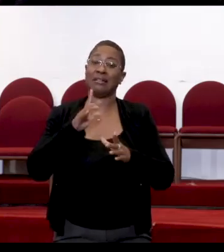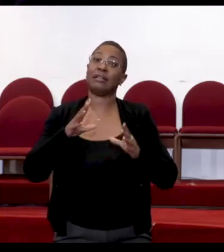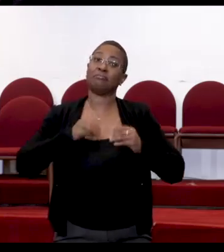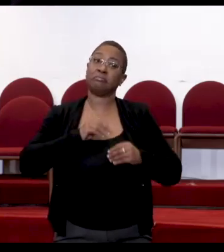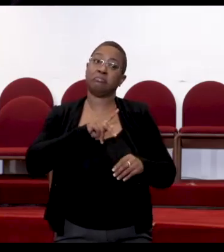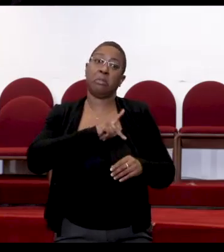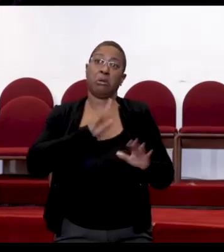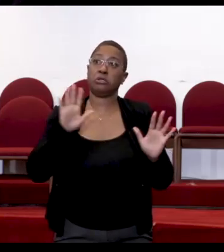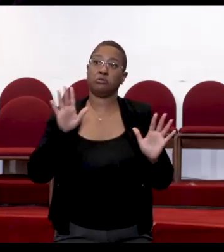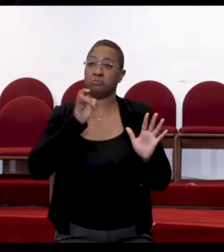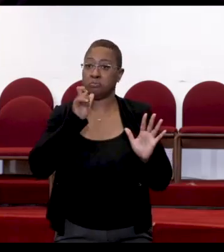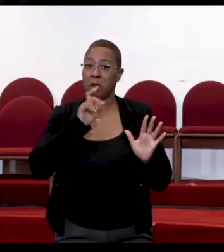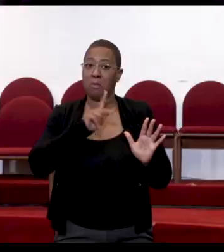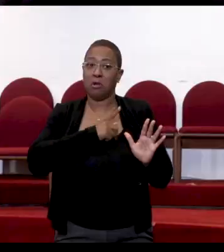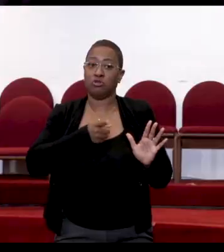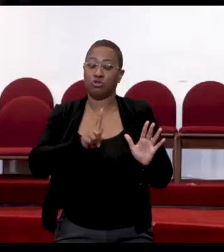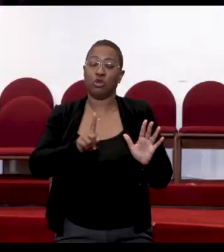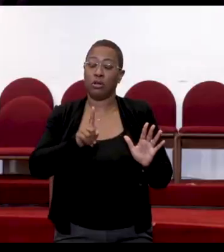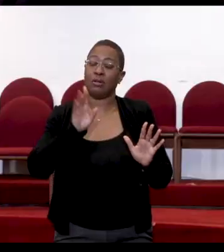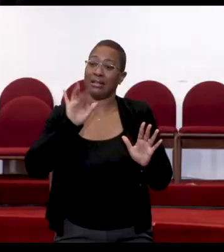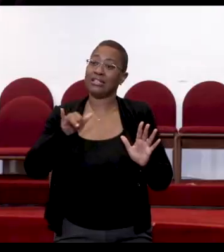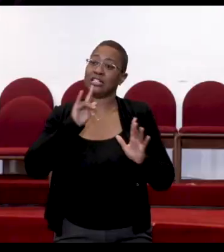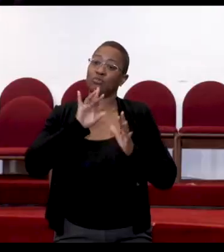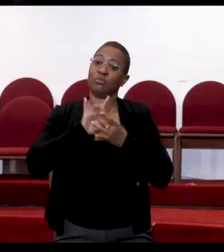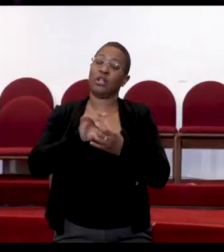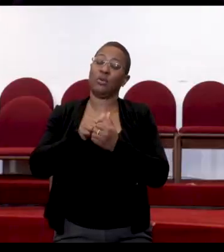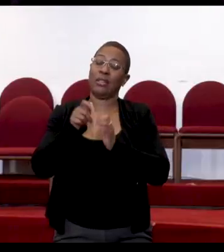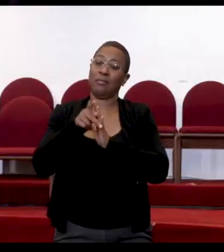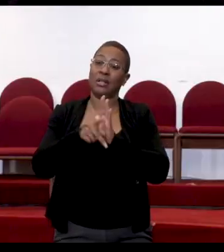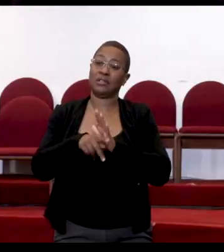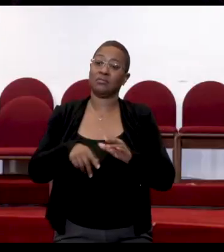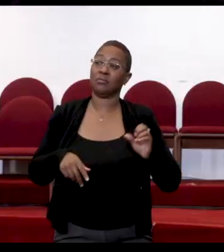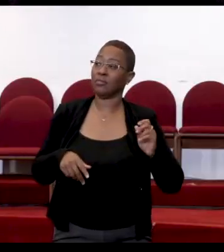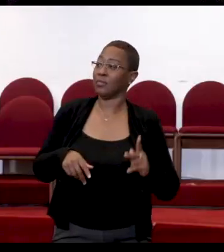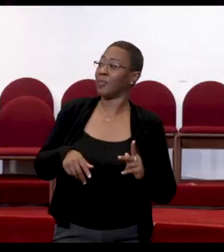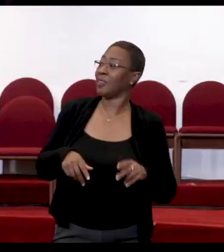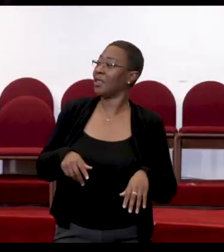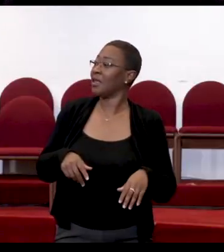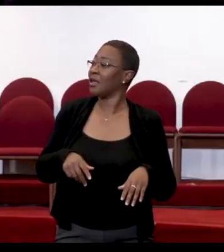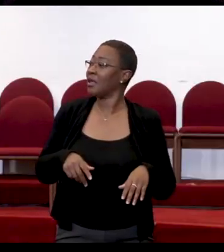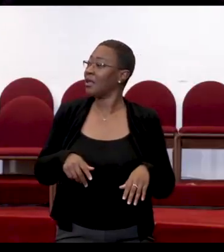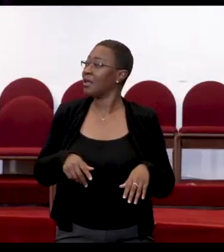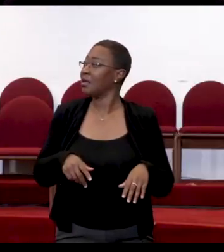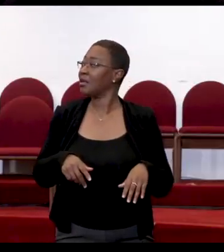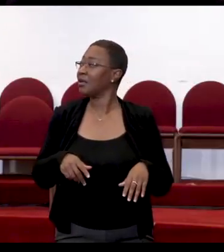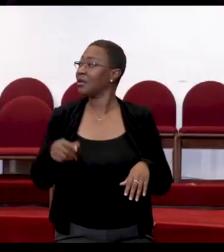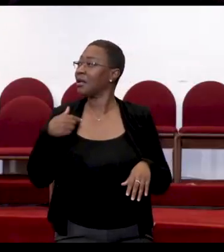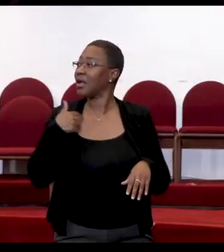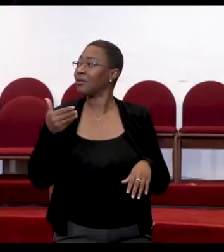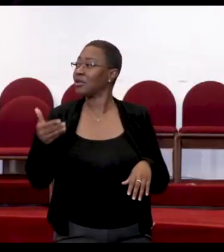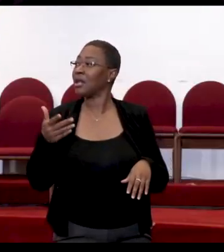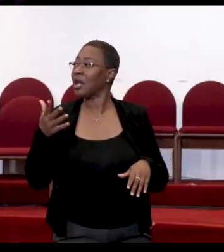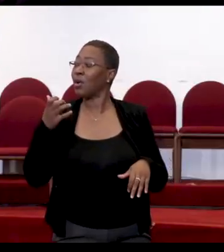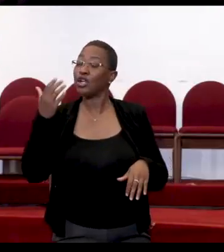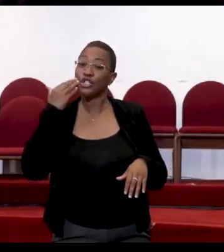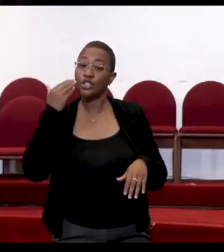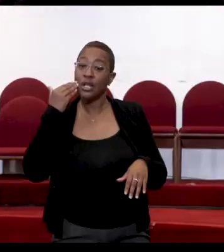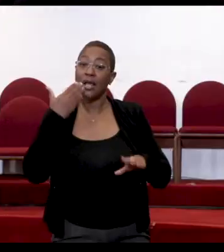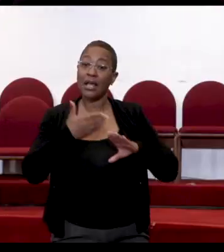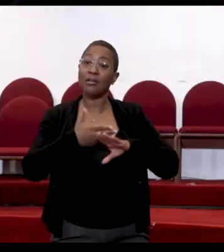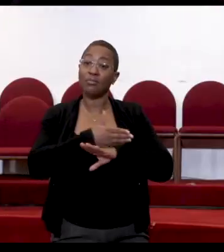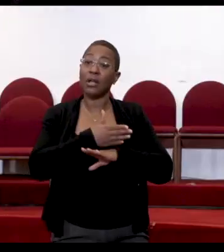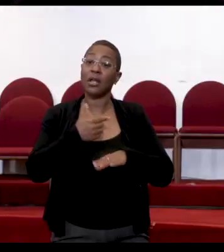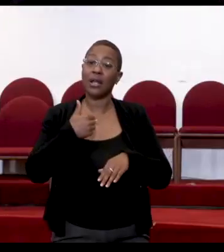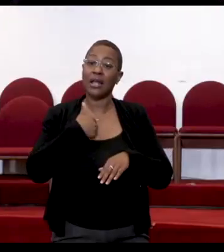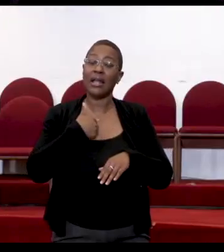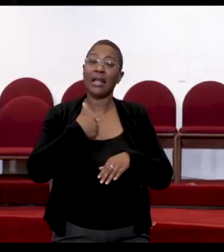have to say this up front to let everybody know it's policy. If I took things personal, I'd have quit years ago. Well, So go right ahead. I just want you to know before I